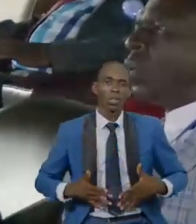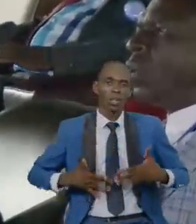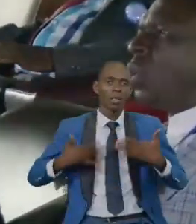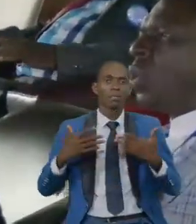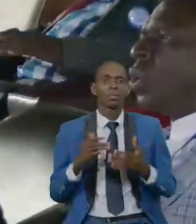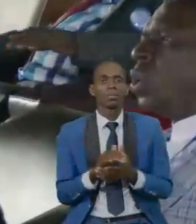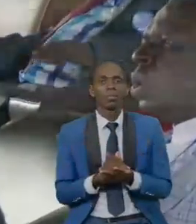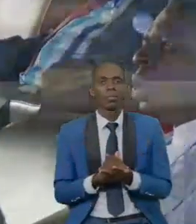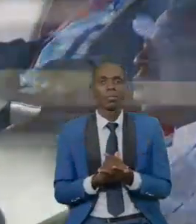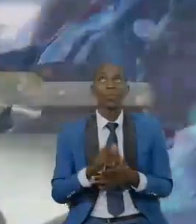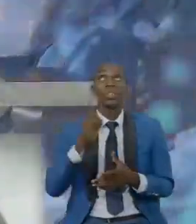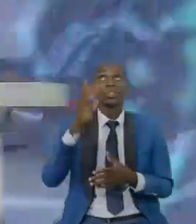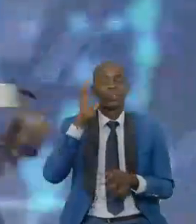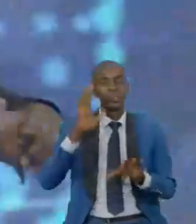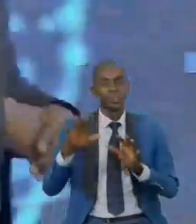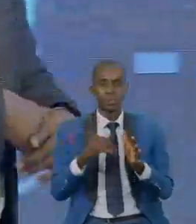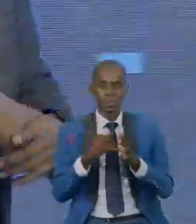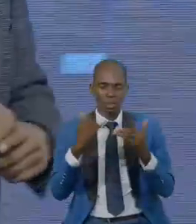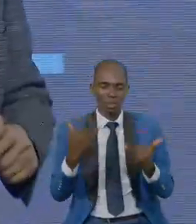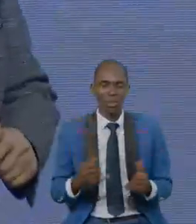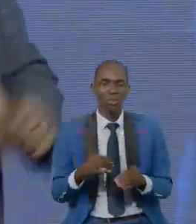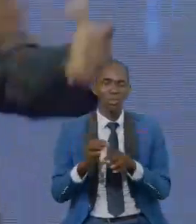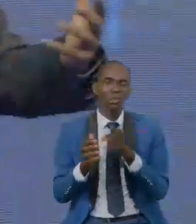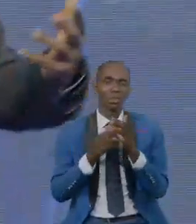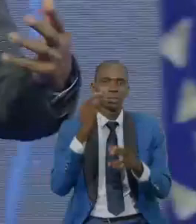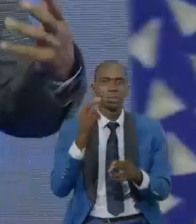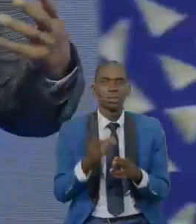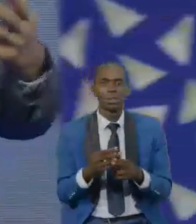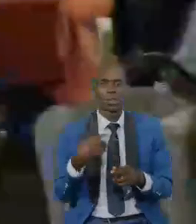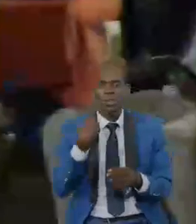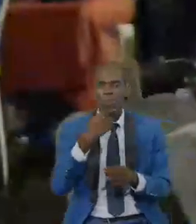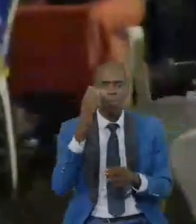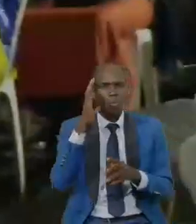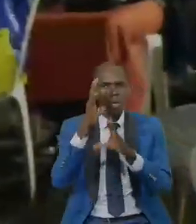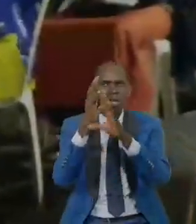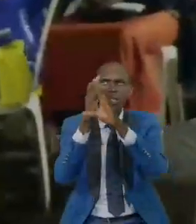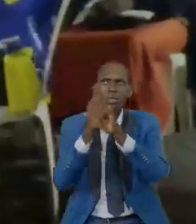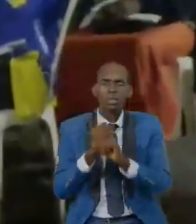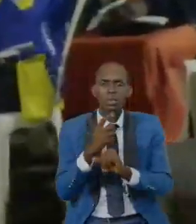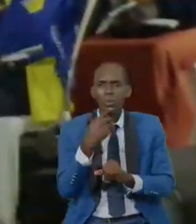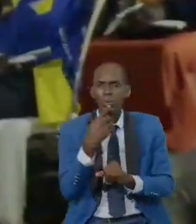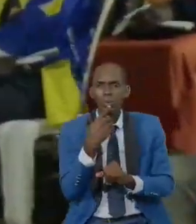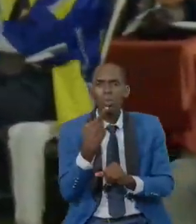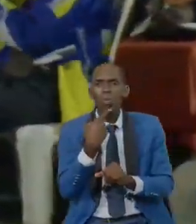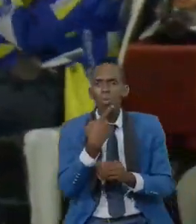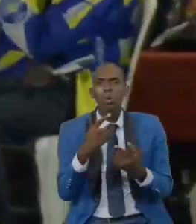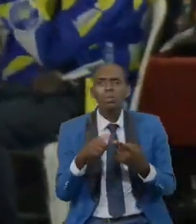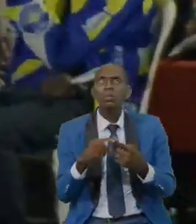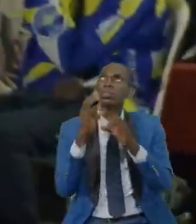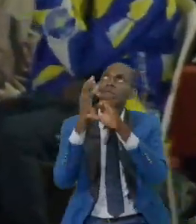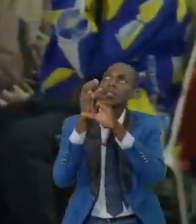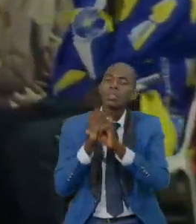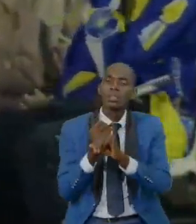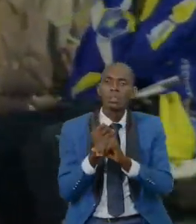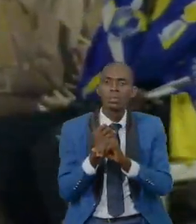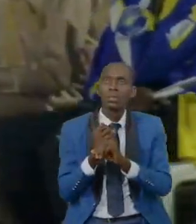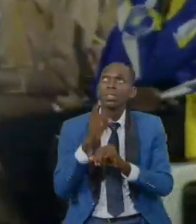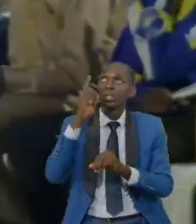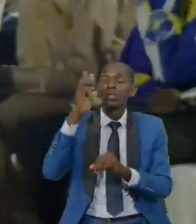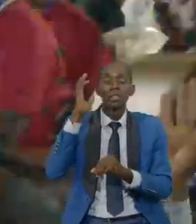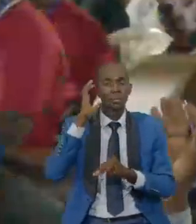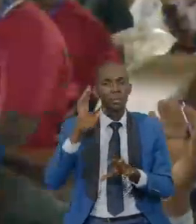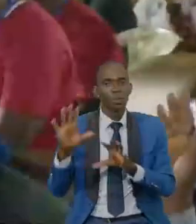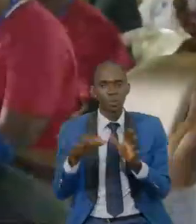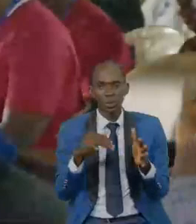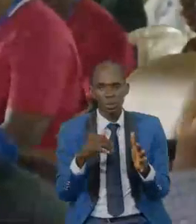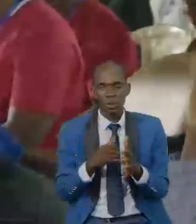He's going to do it now. Who is going to receive? I said he's going to do it now. Who is